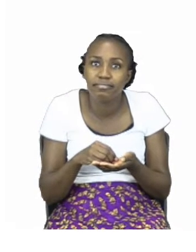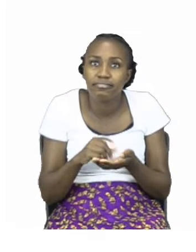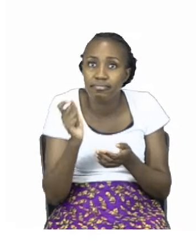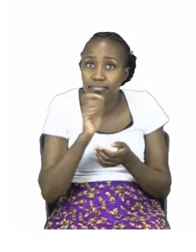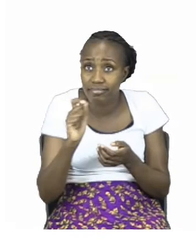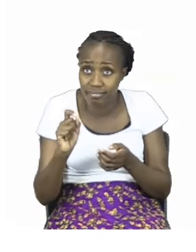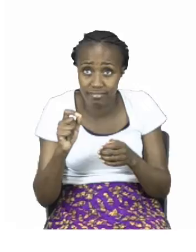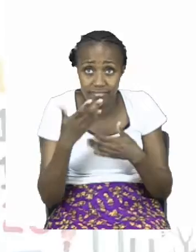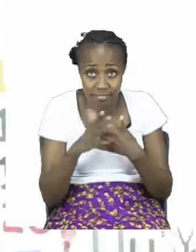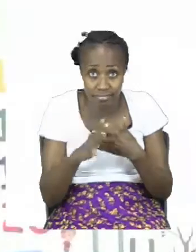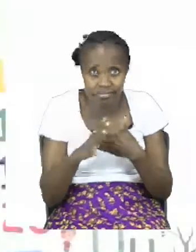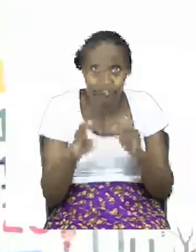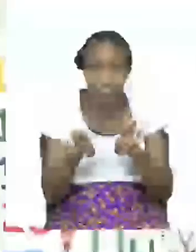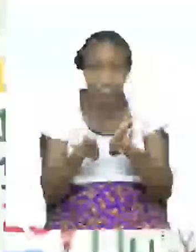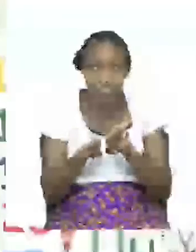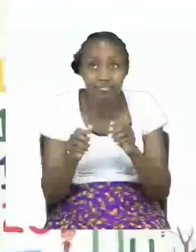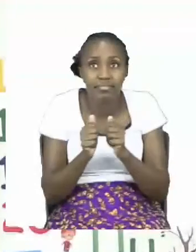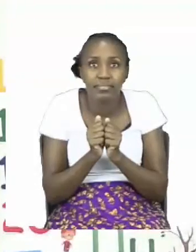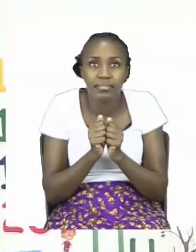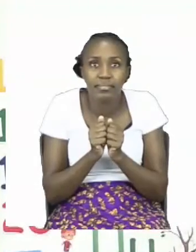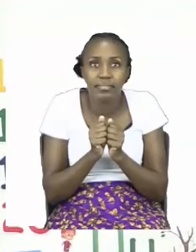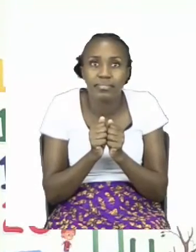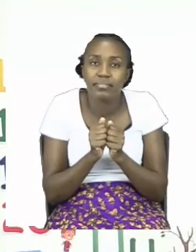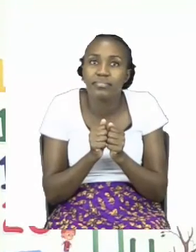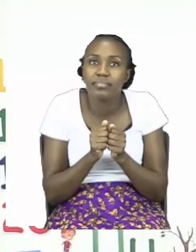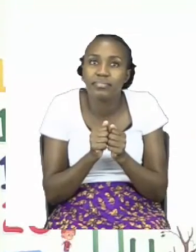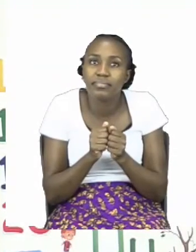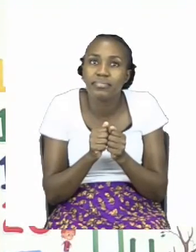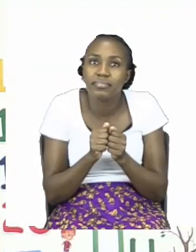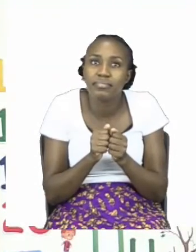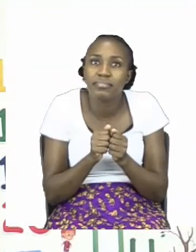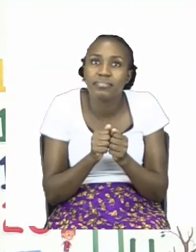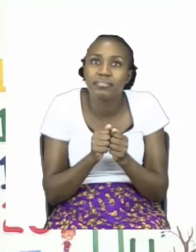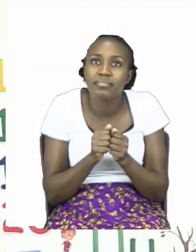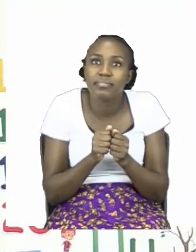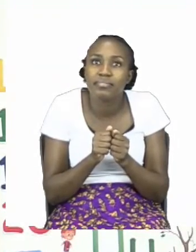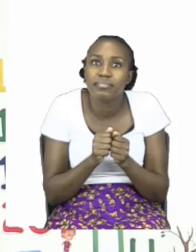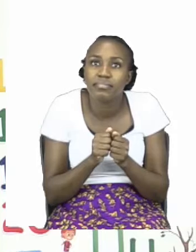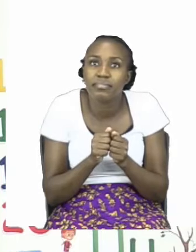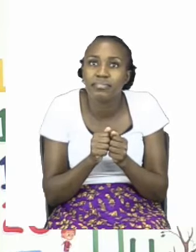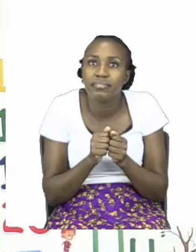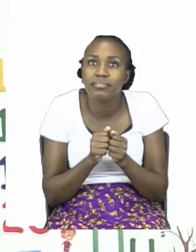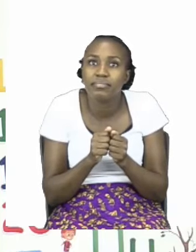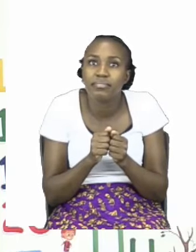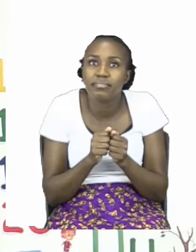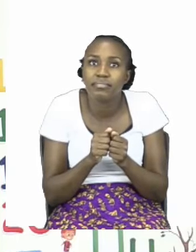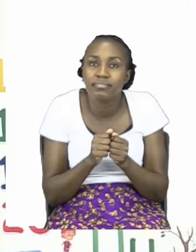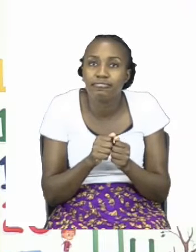try and do it together. So let's take a look. Now, it says that we have